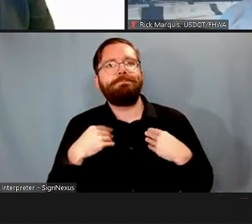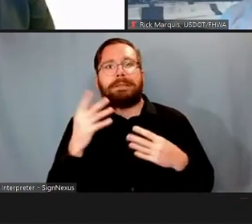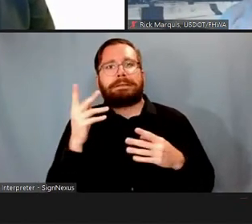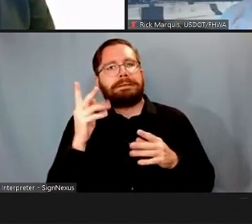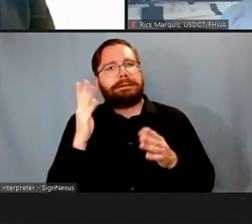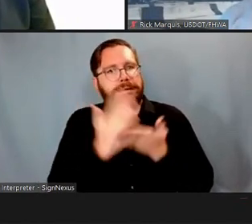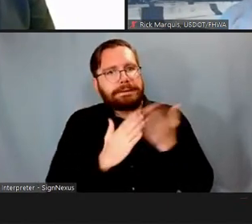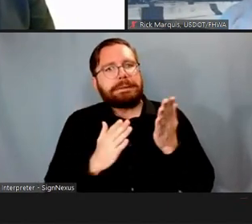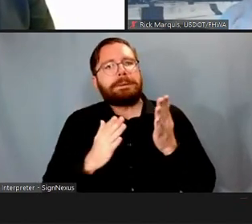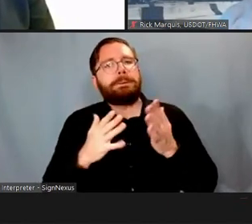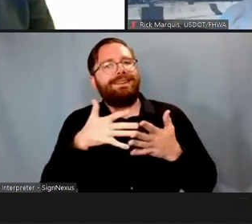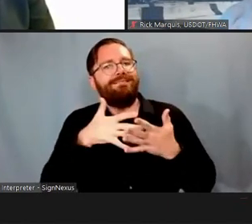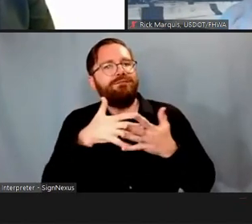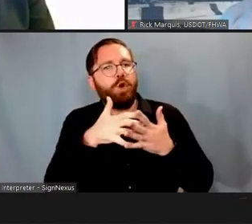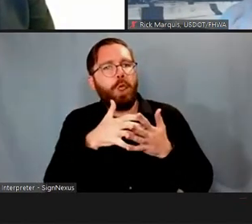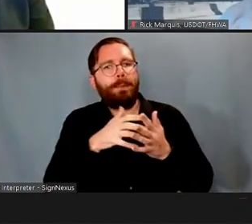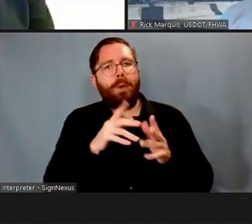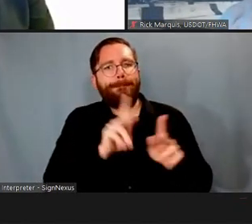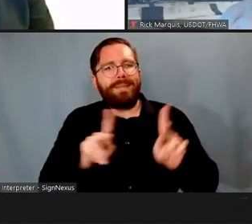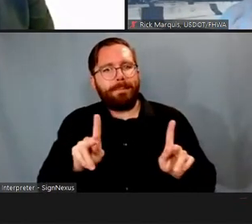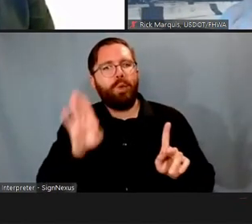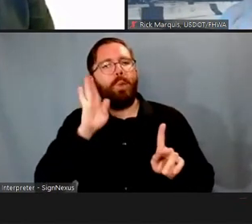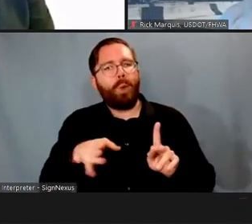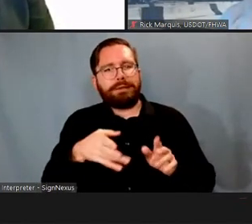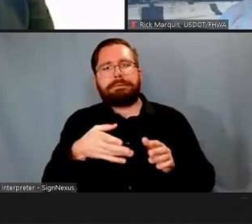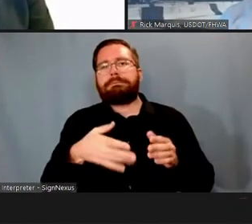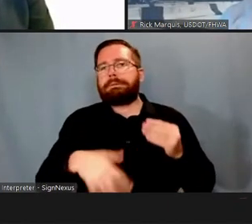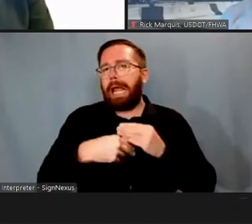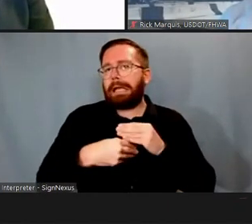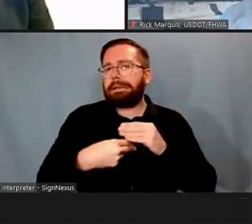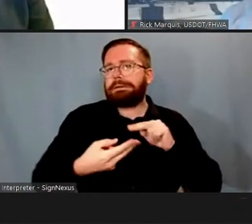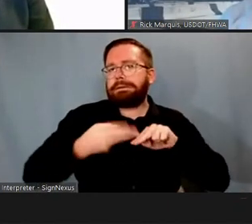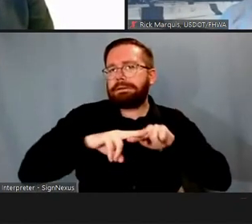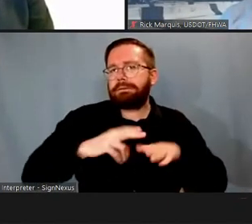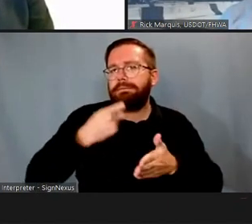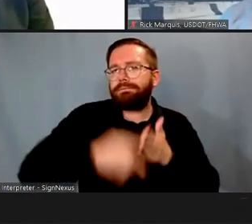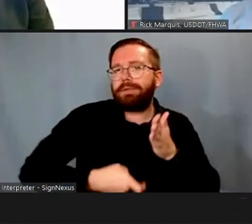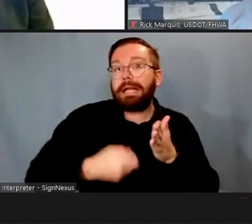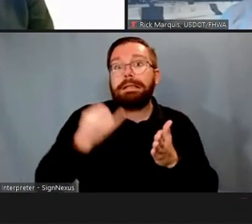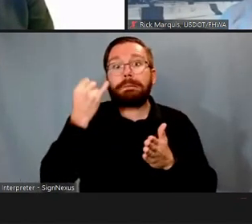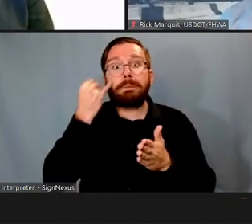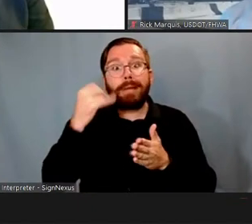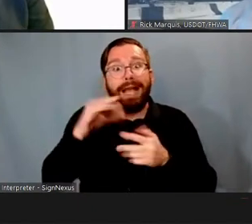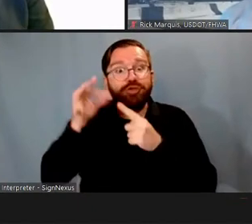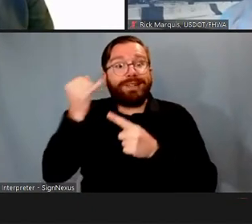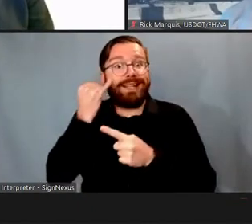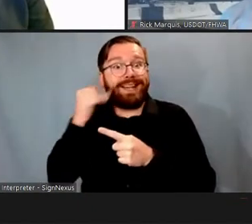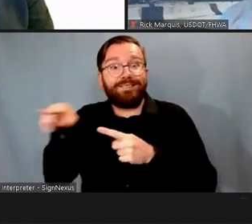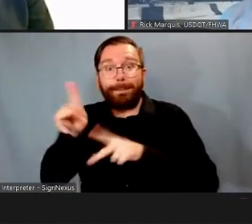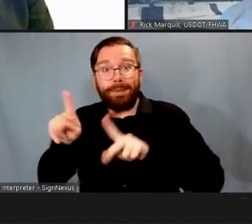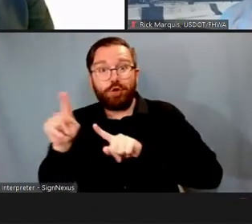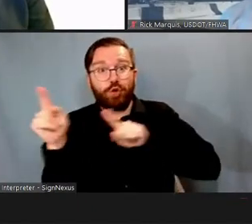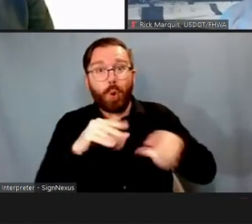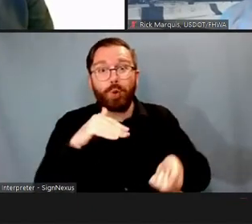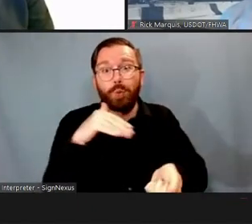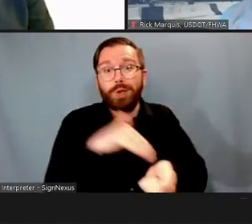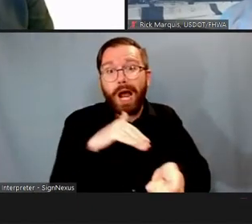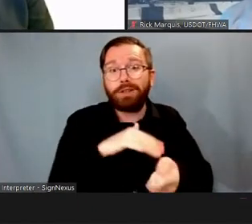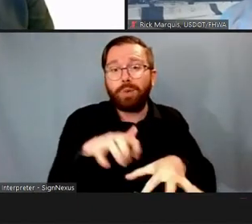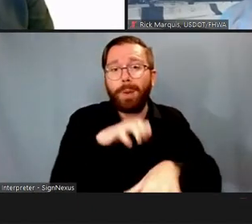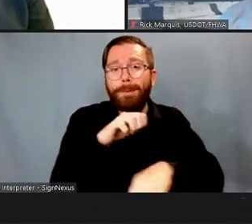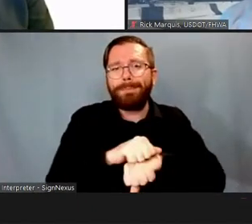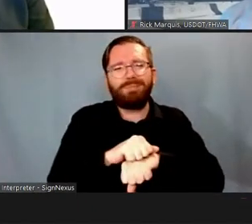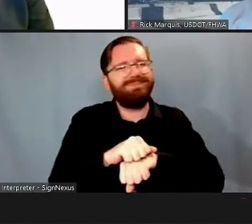additional costs especially those to those accessing medical appointments this is problematic if a resident in my